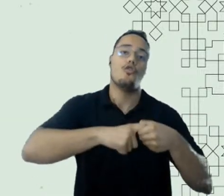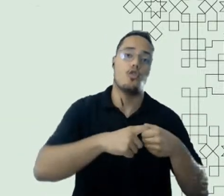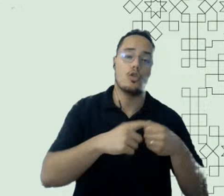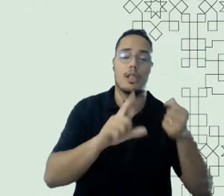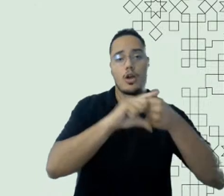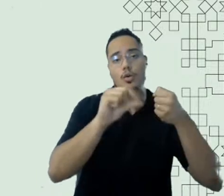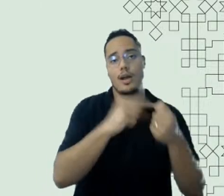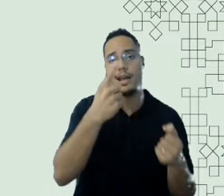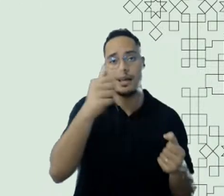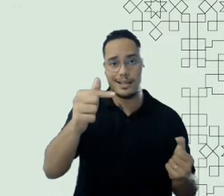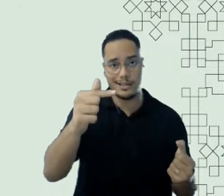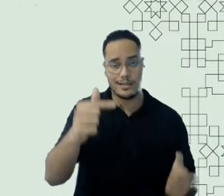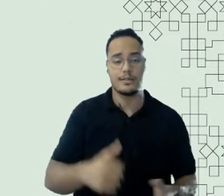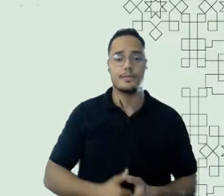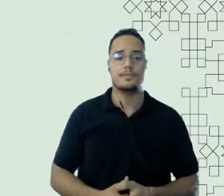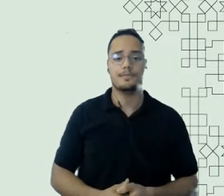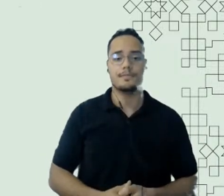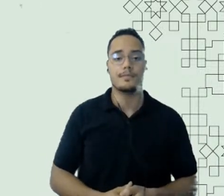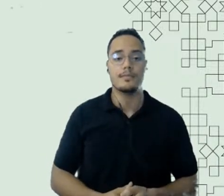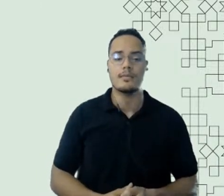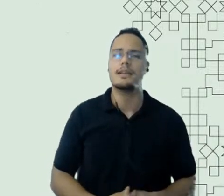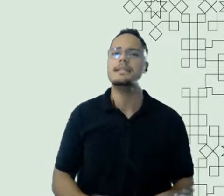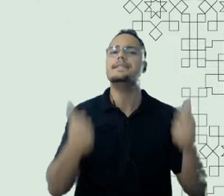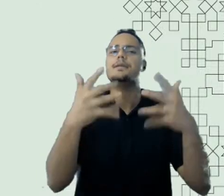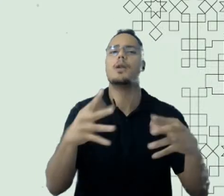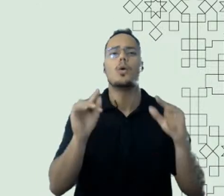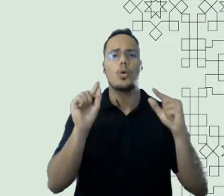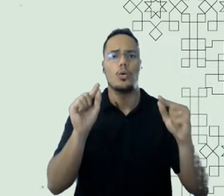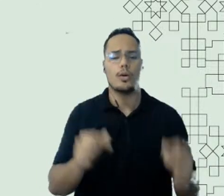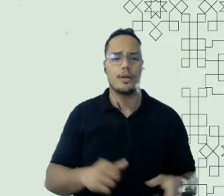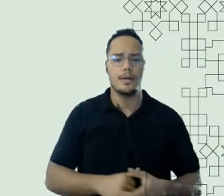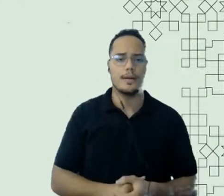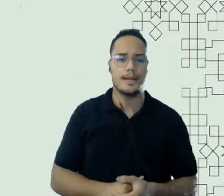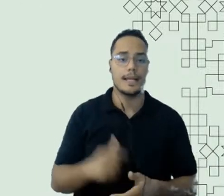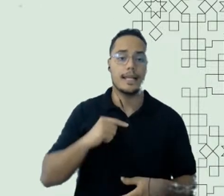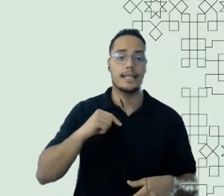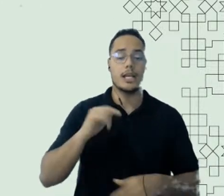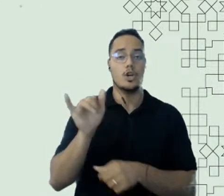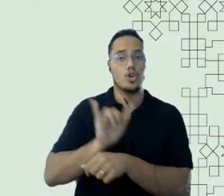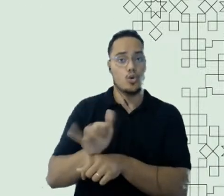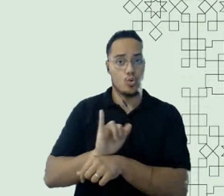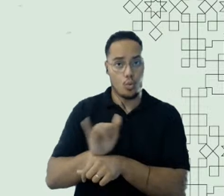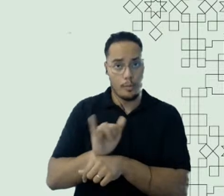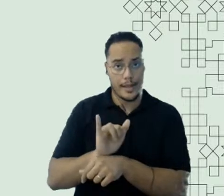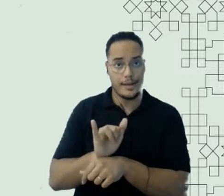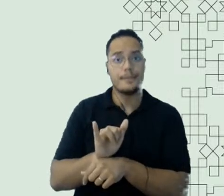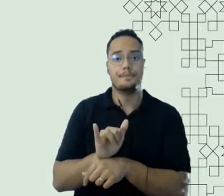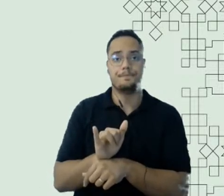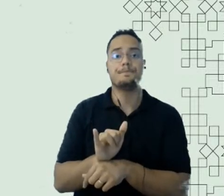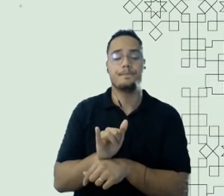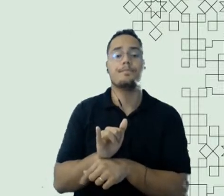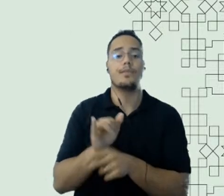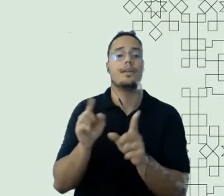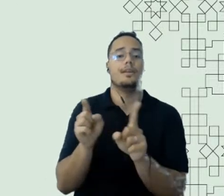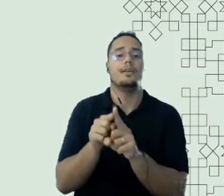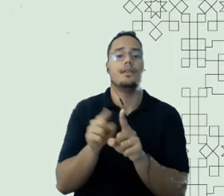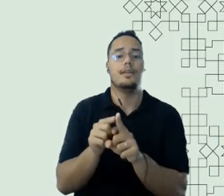dealing with YouTube and other type of services that share volume